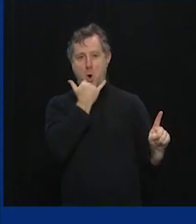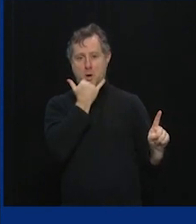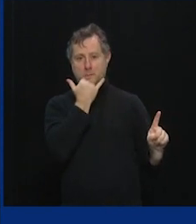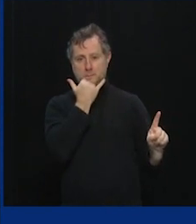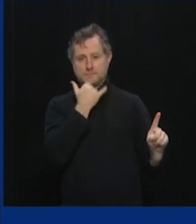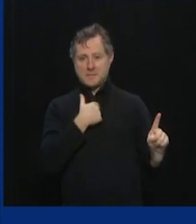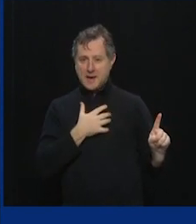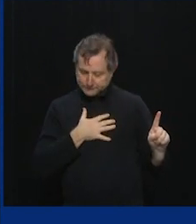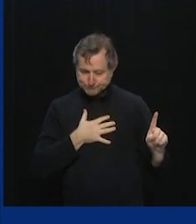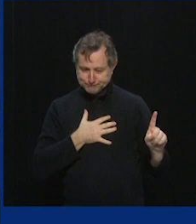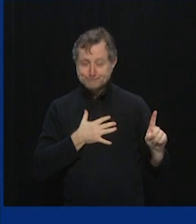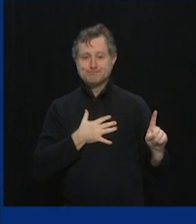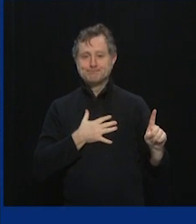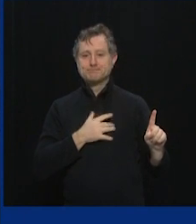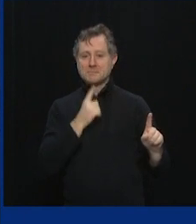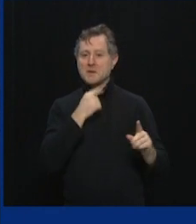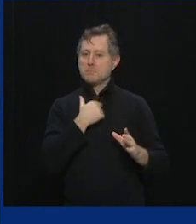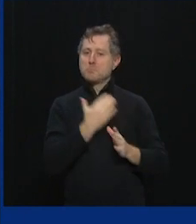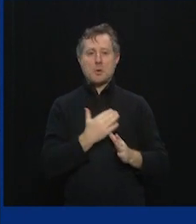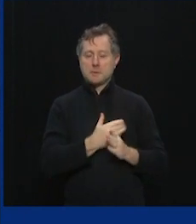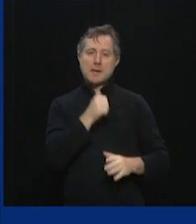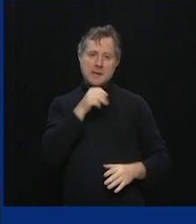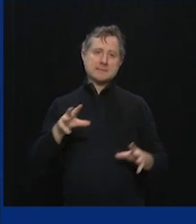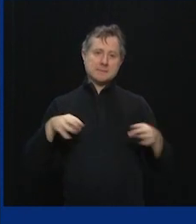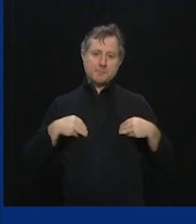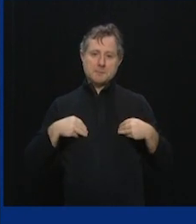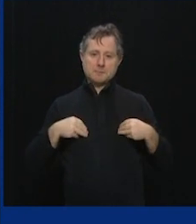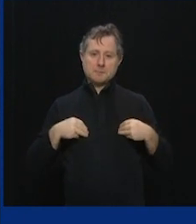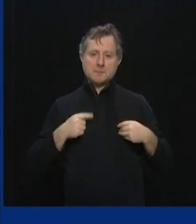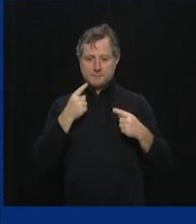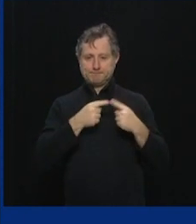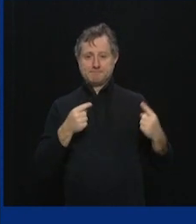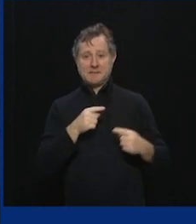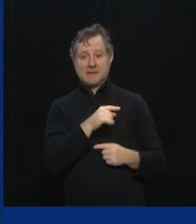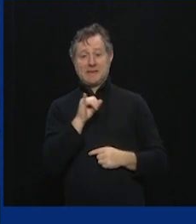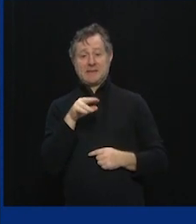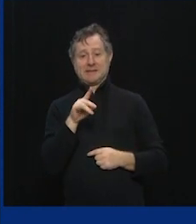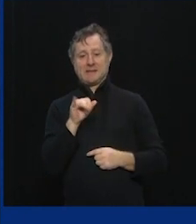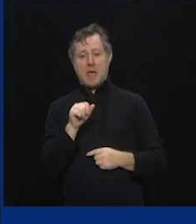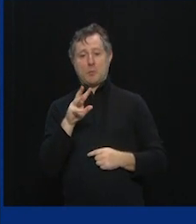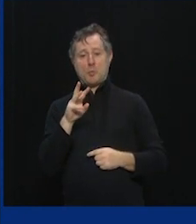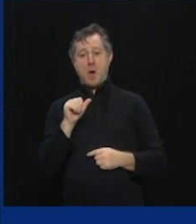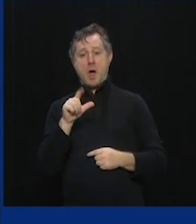clearly unacceptable, and it was hurtful. India Walton did not deserve that.